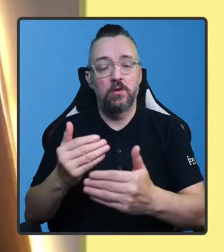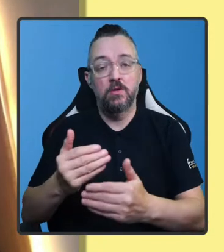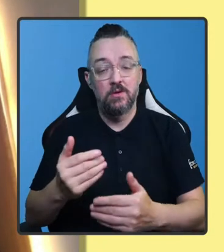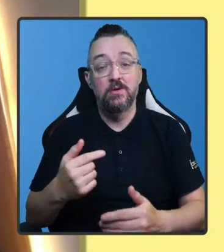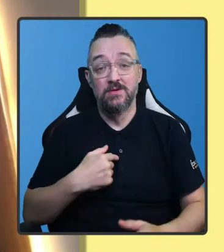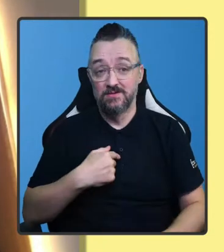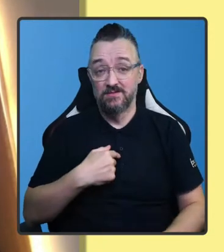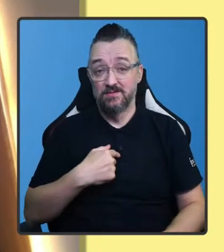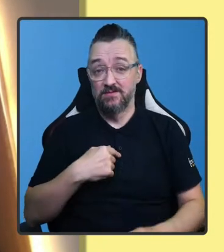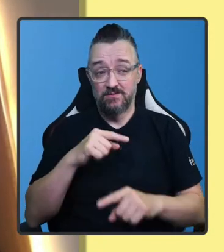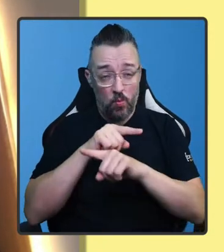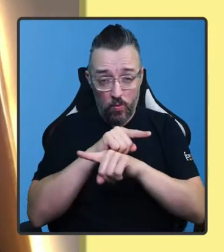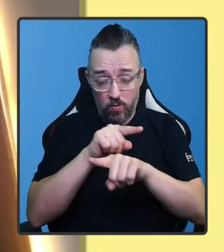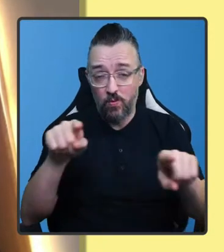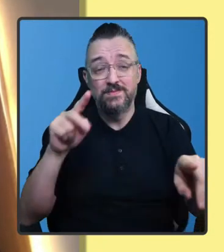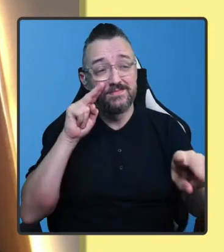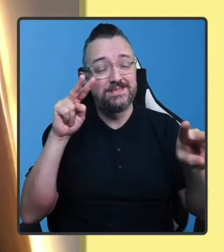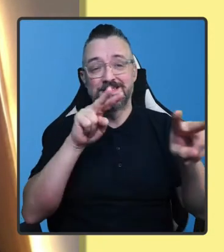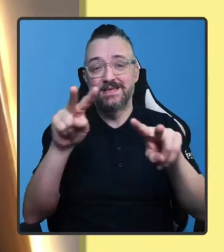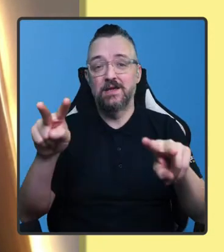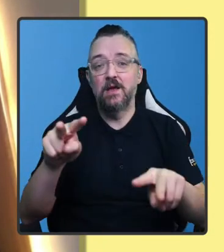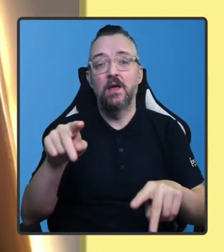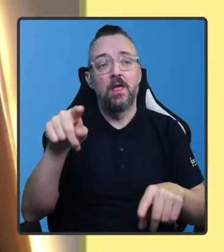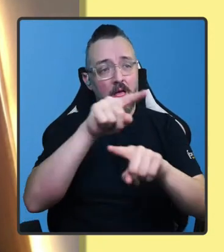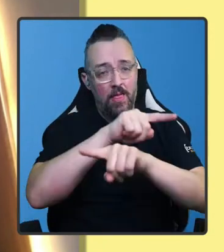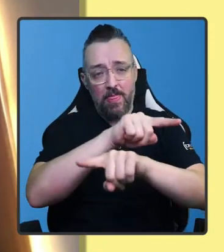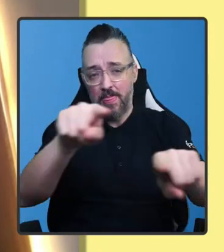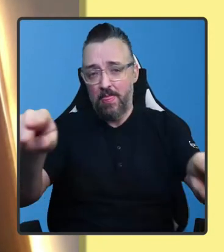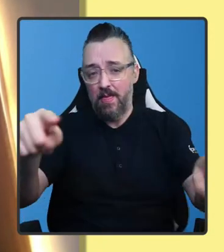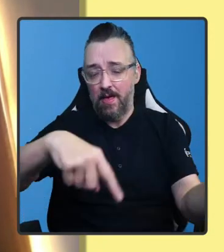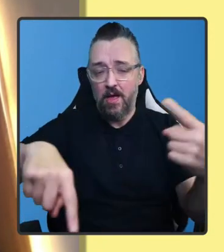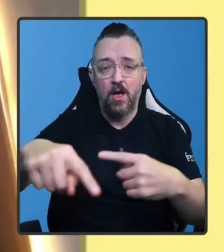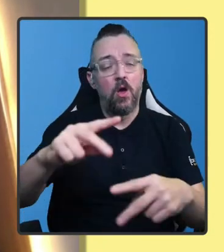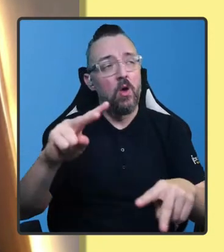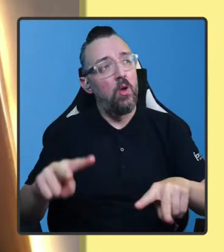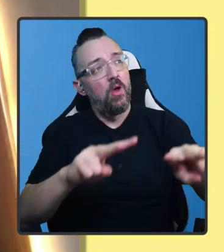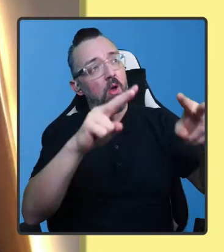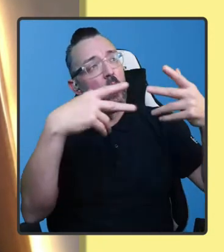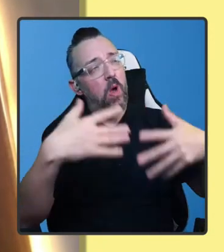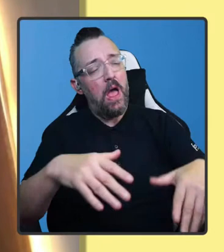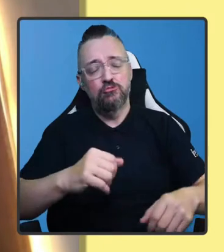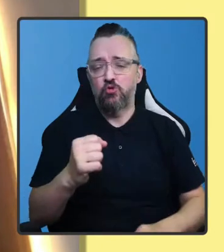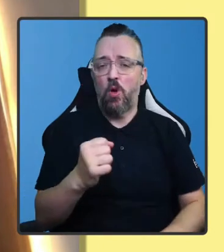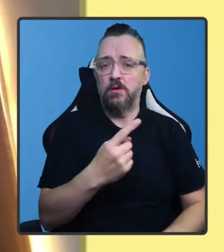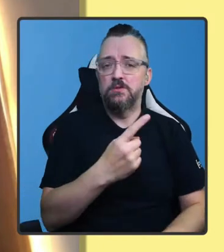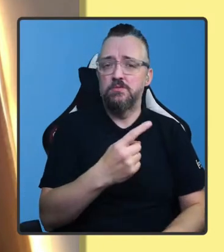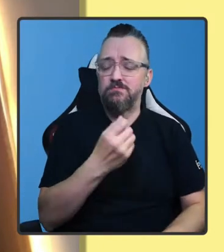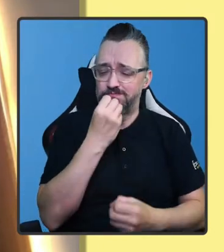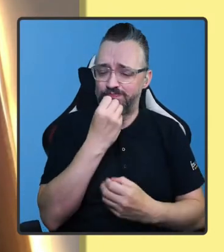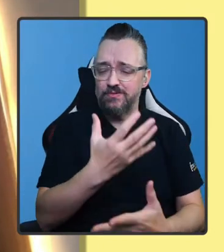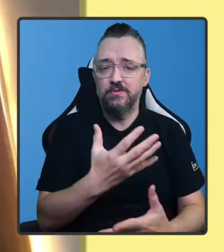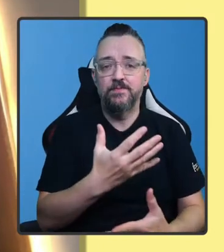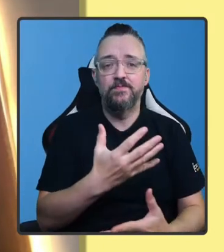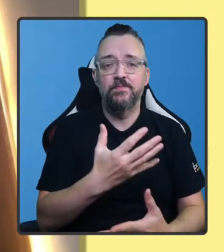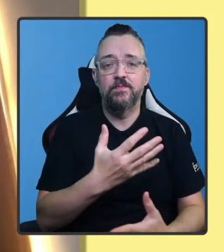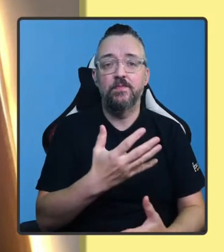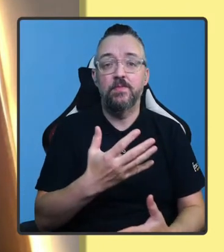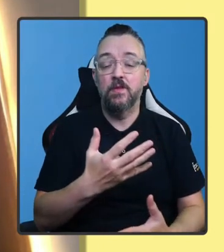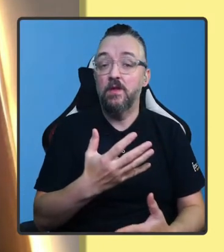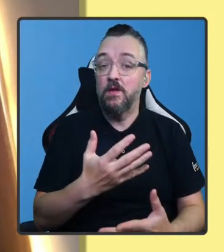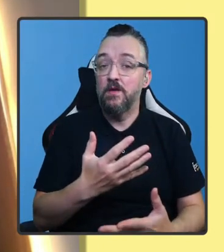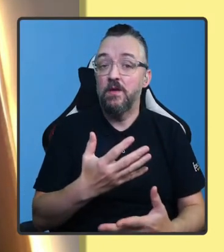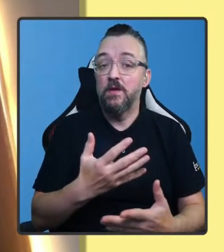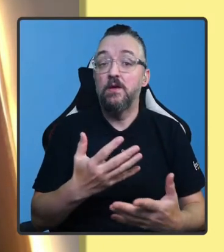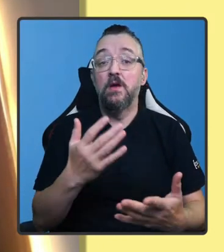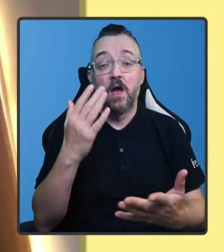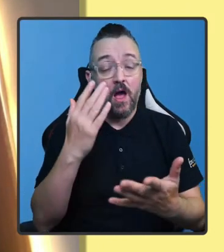before our eyes the regard Scotland is held in and the strength of our international presence. And nothing could have made the case